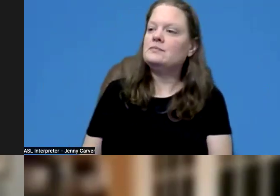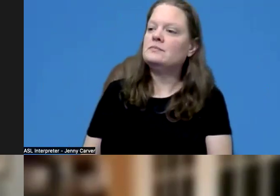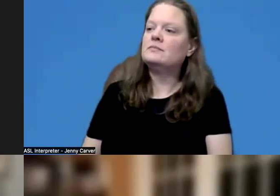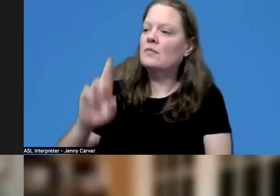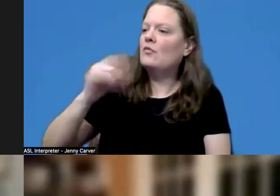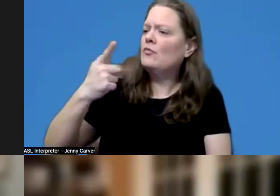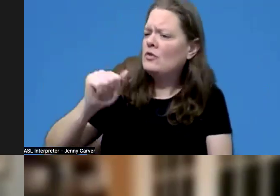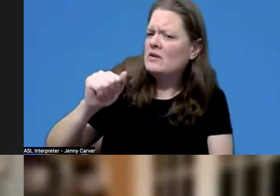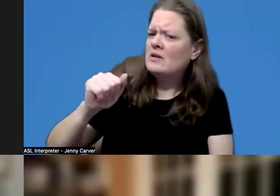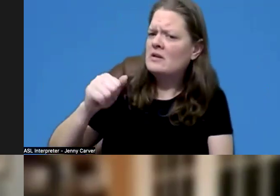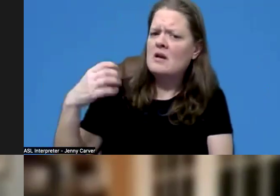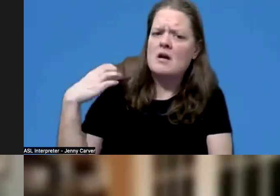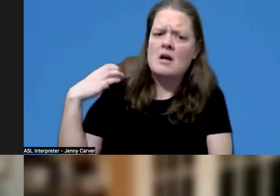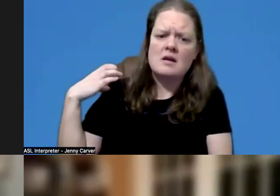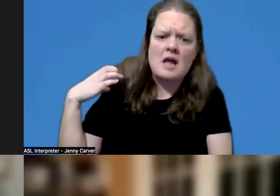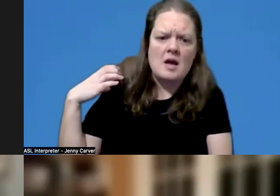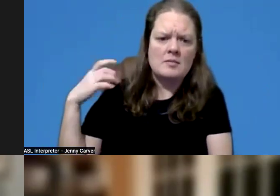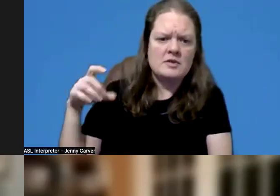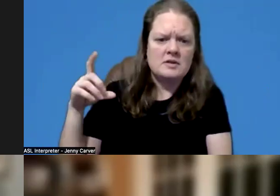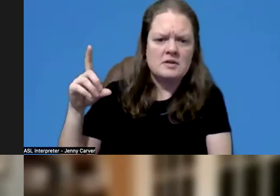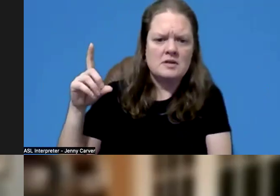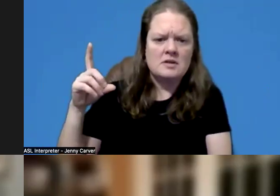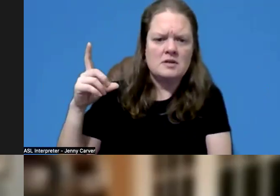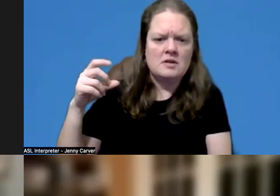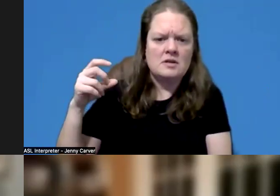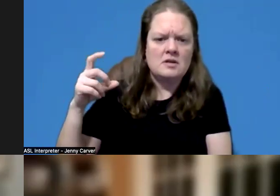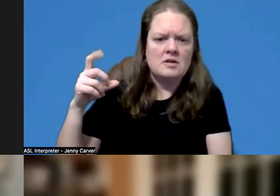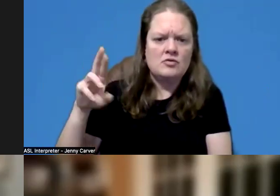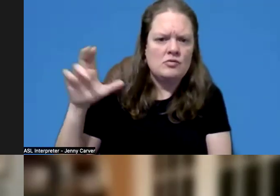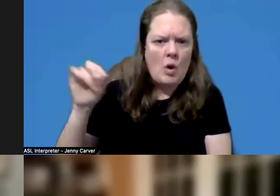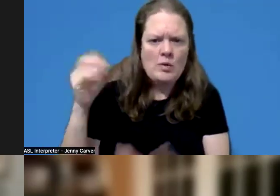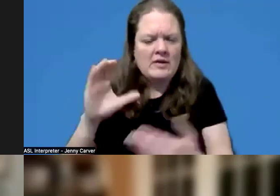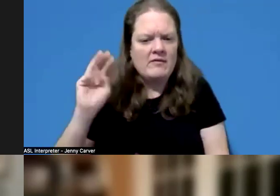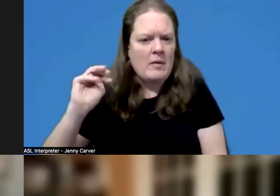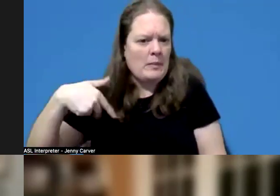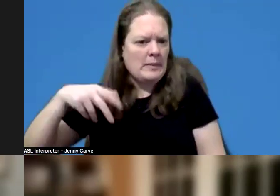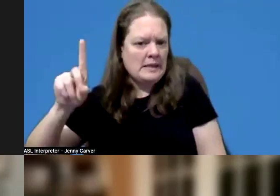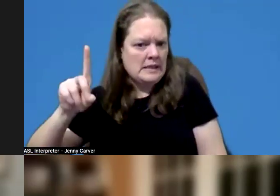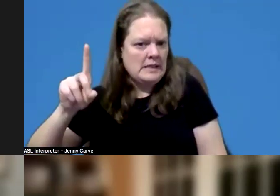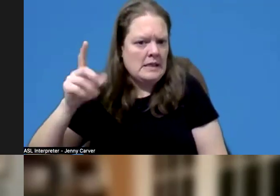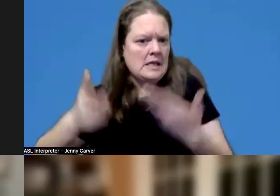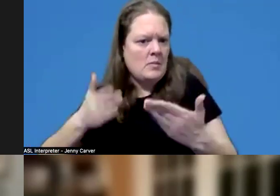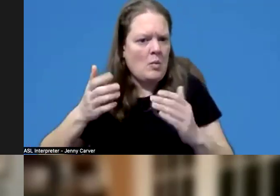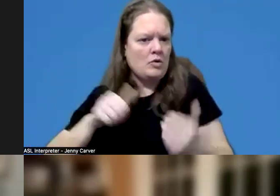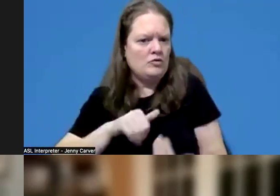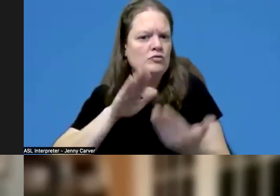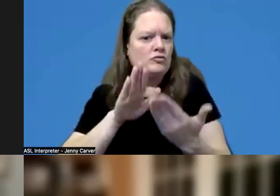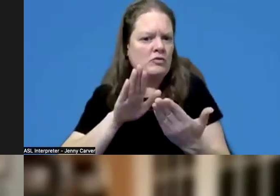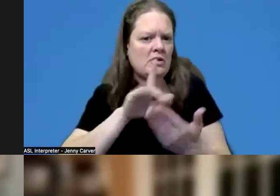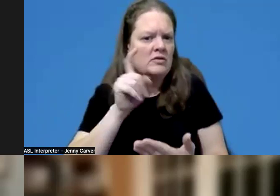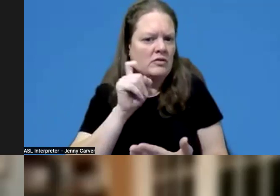Regina, Captain Duro is there from MPD, and so he may want to address that